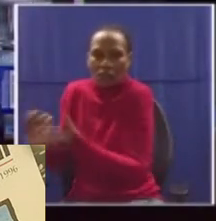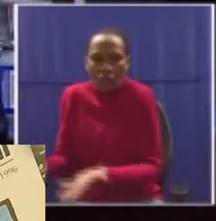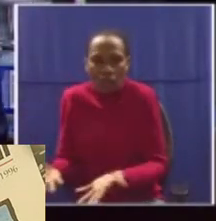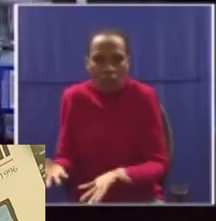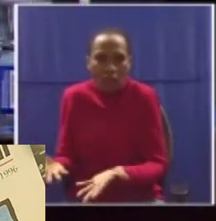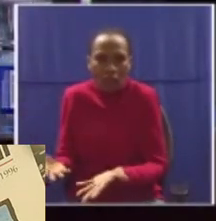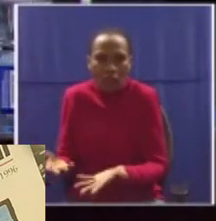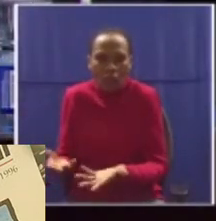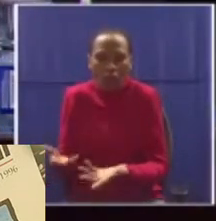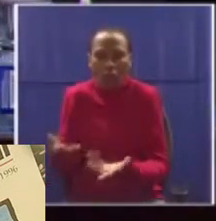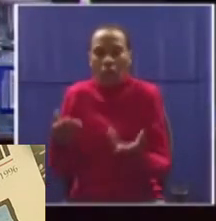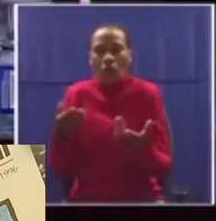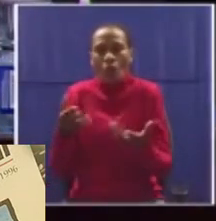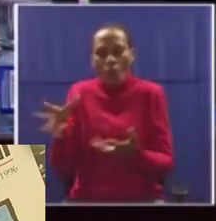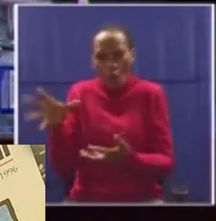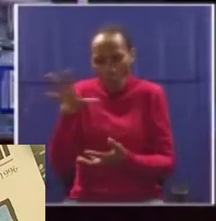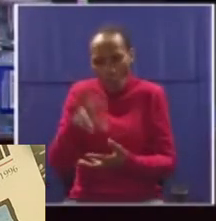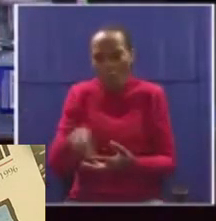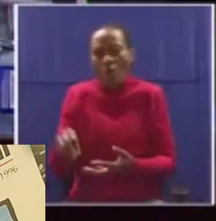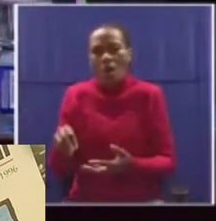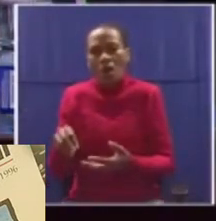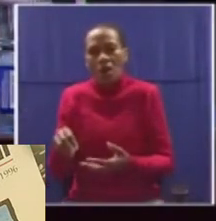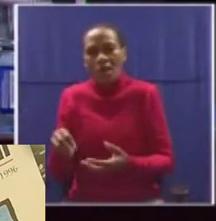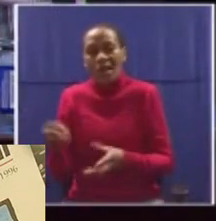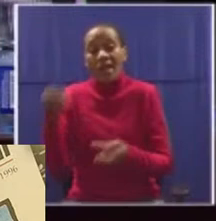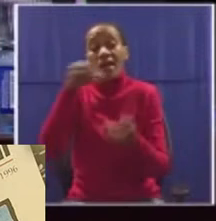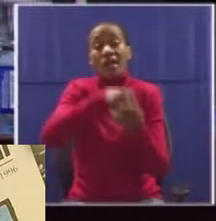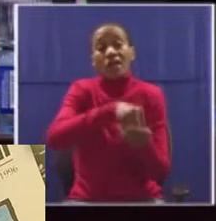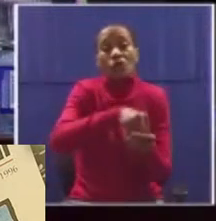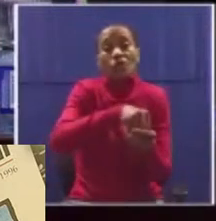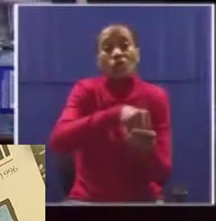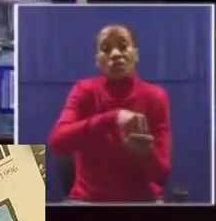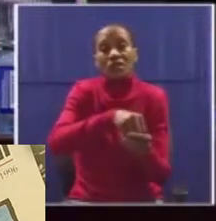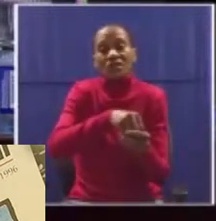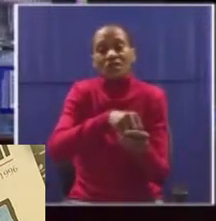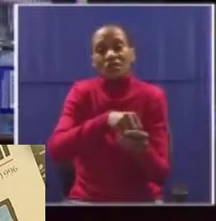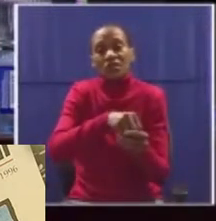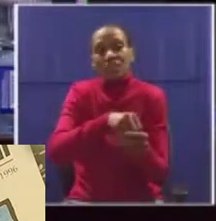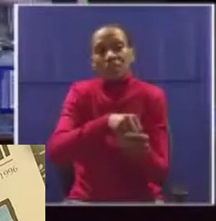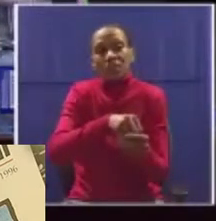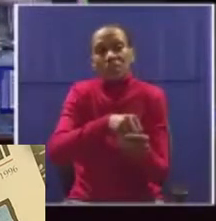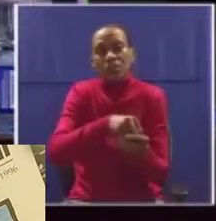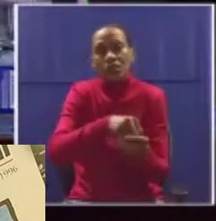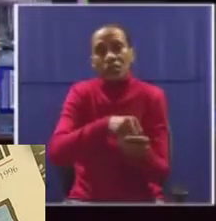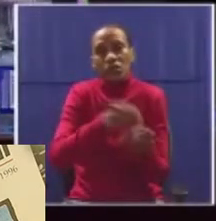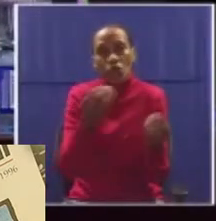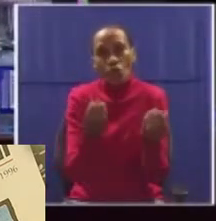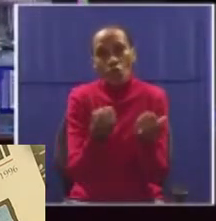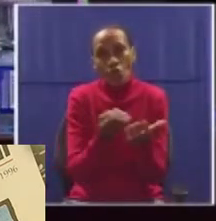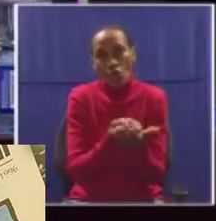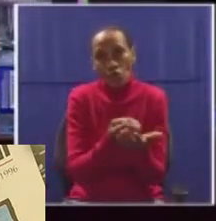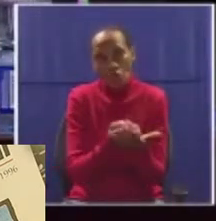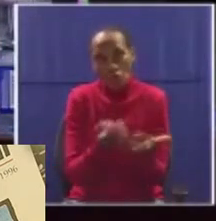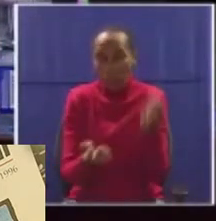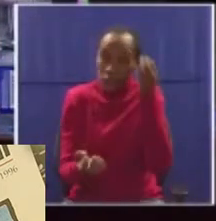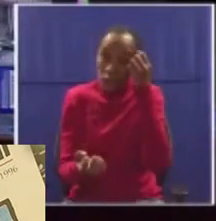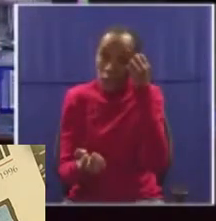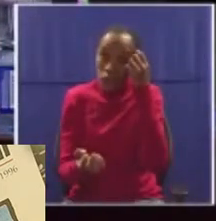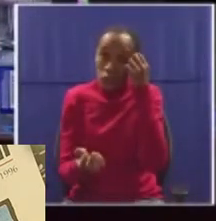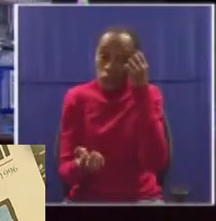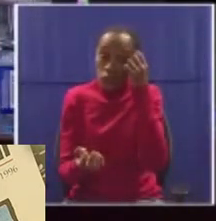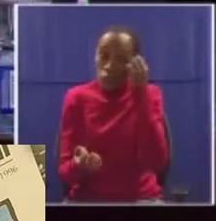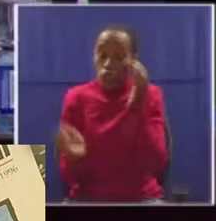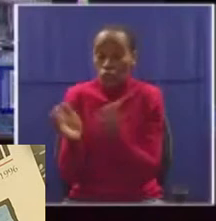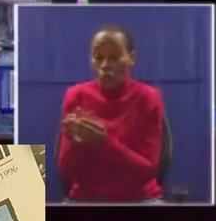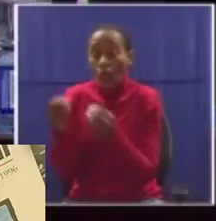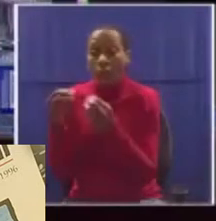the lifeblood of our economic landscape small business entrepreneurs constitute the heart of